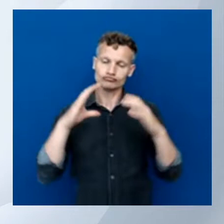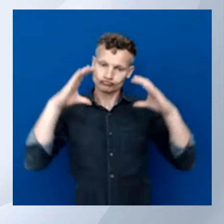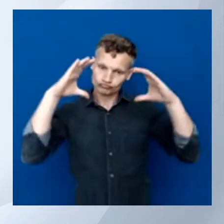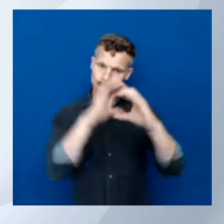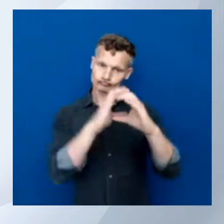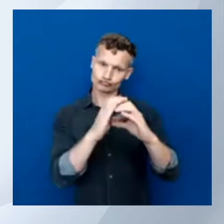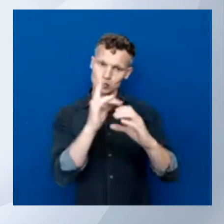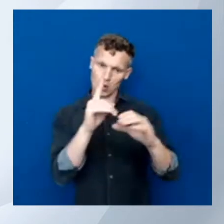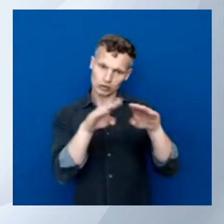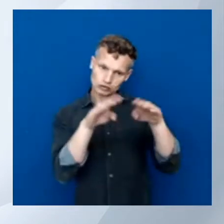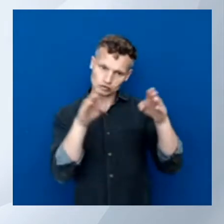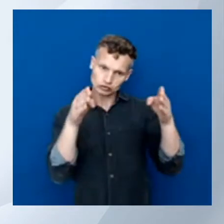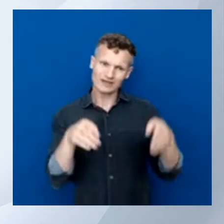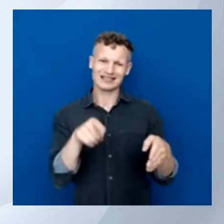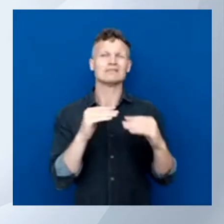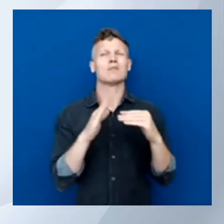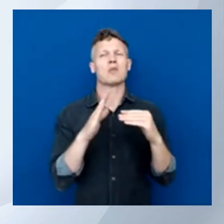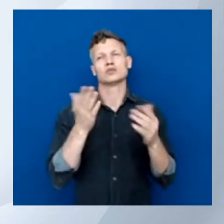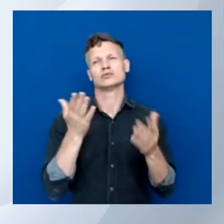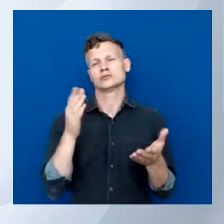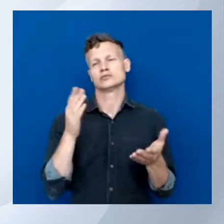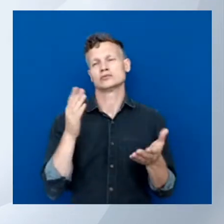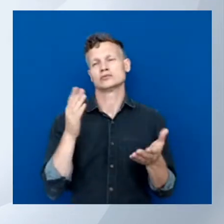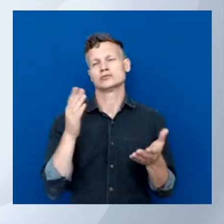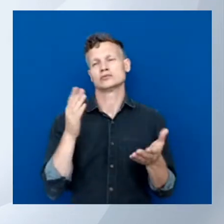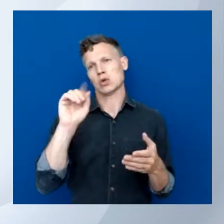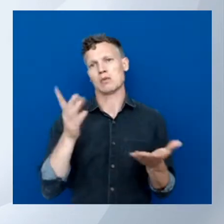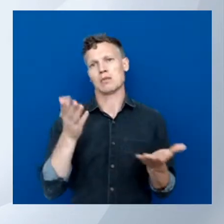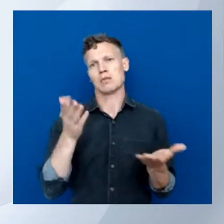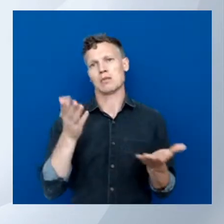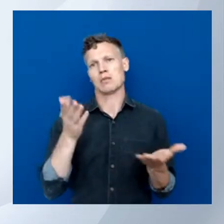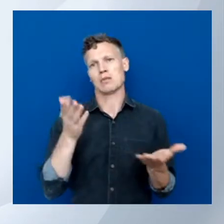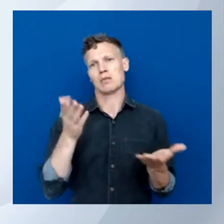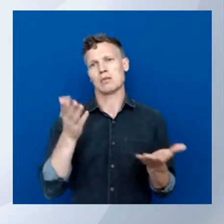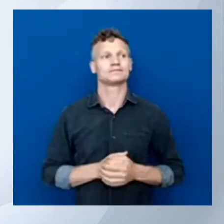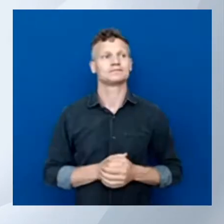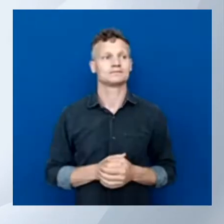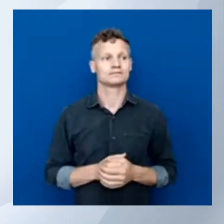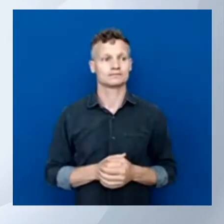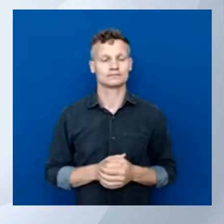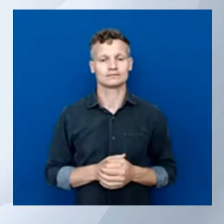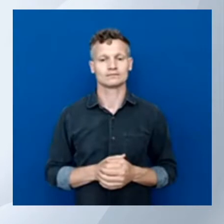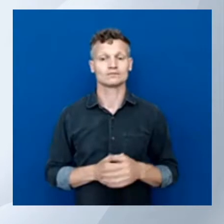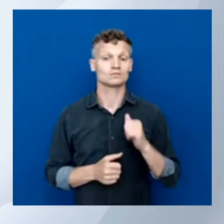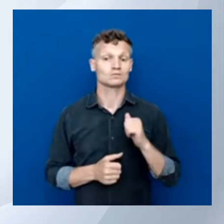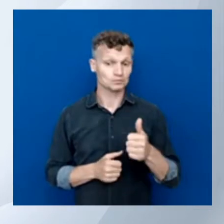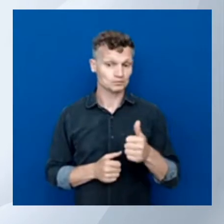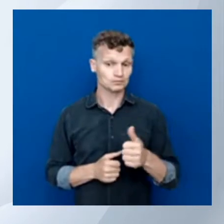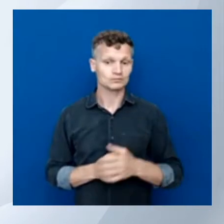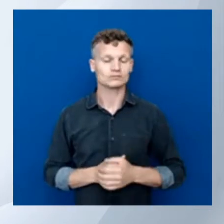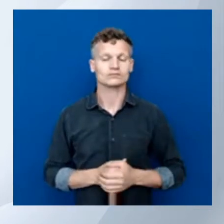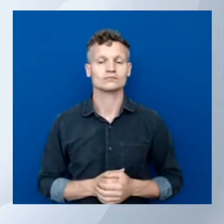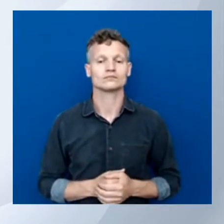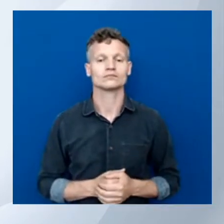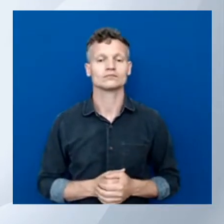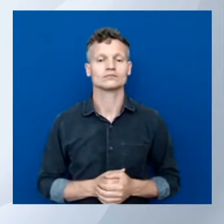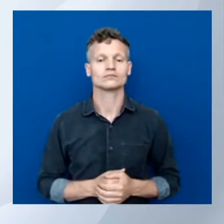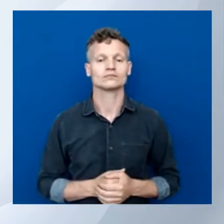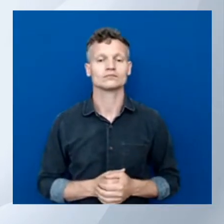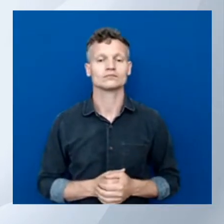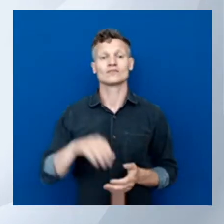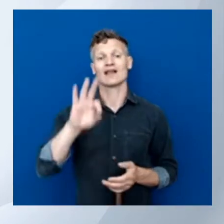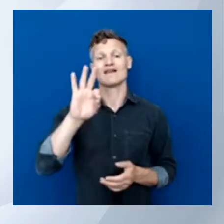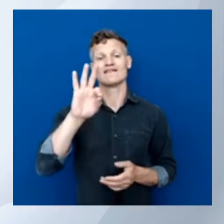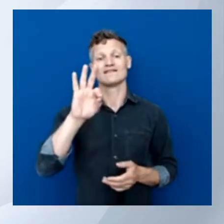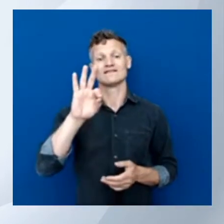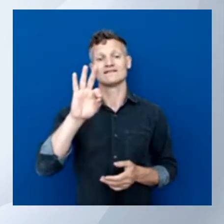nowadays. Okay, so the single point of failure thing, that's not great. So the way that people tackle that